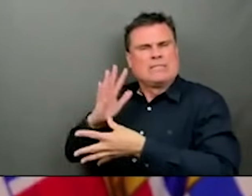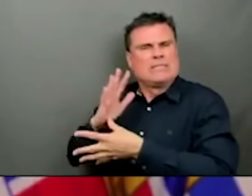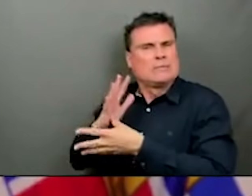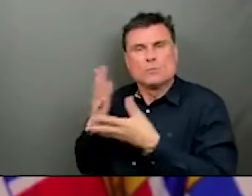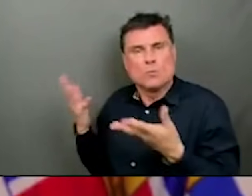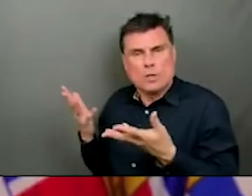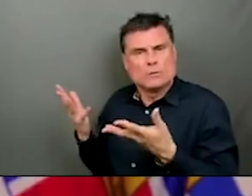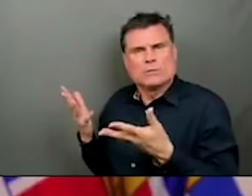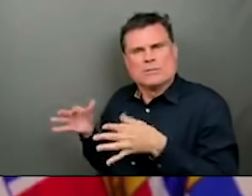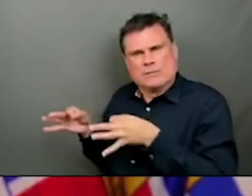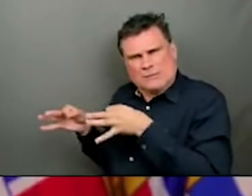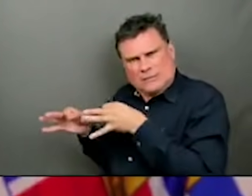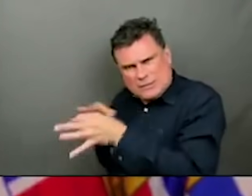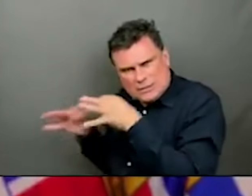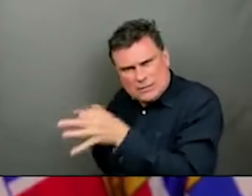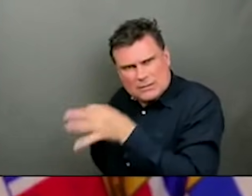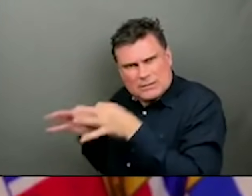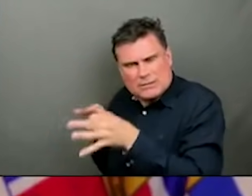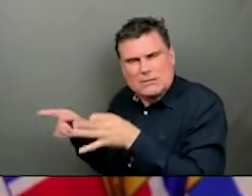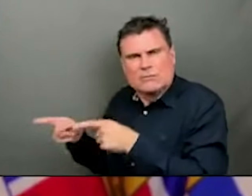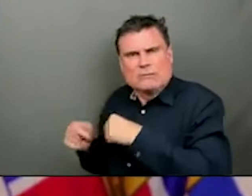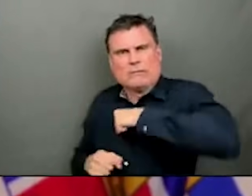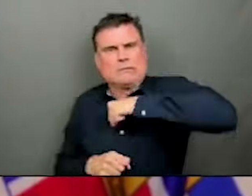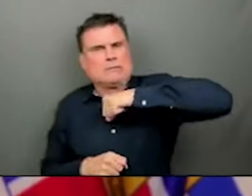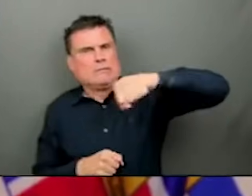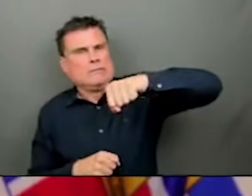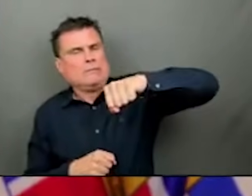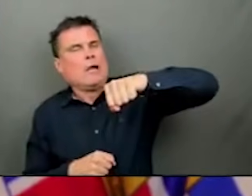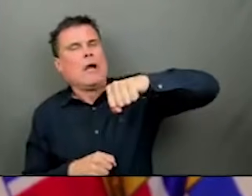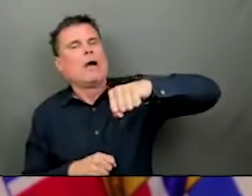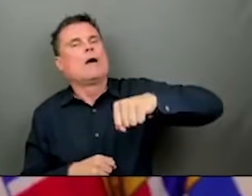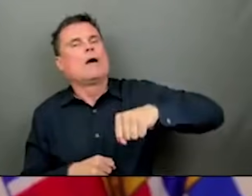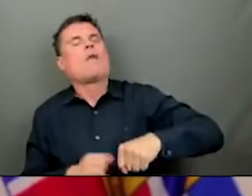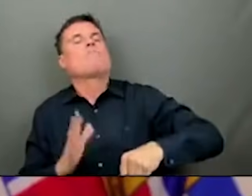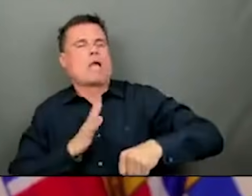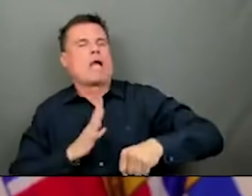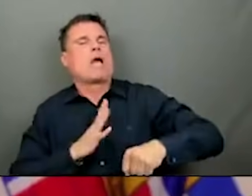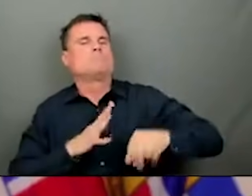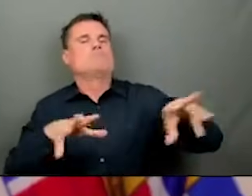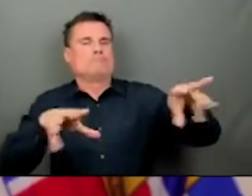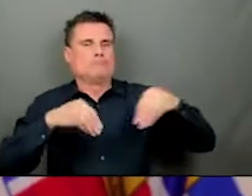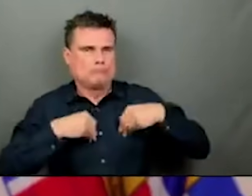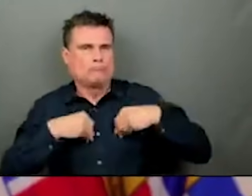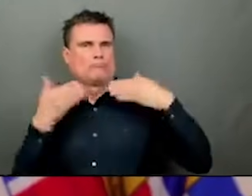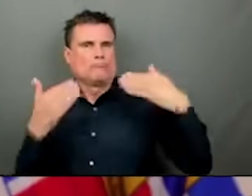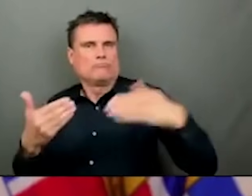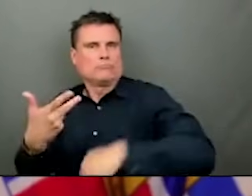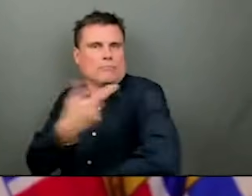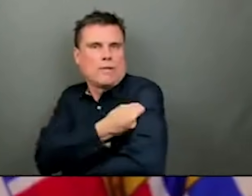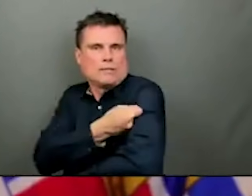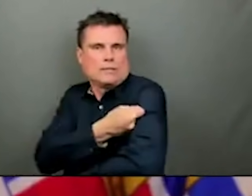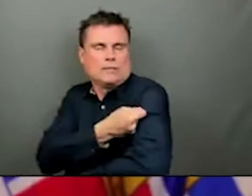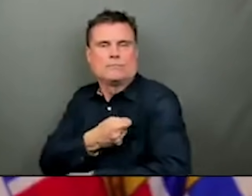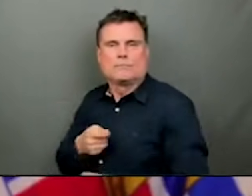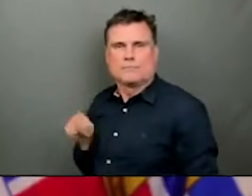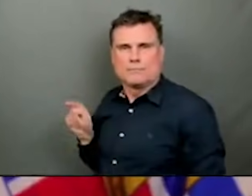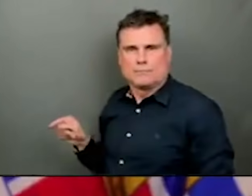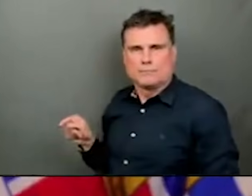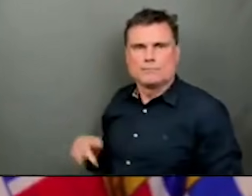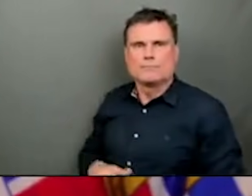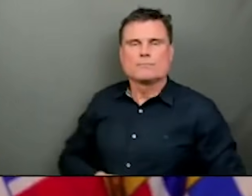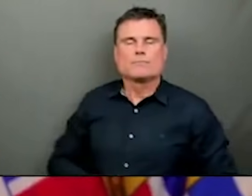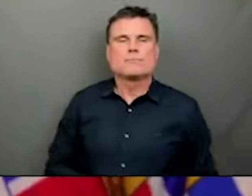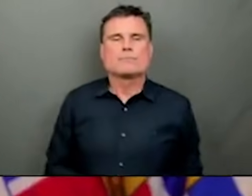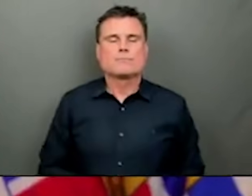challenges with the safety signal with the AstraZeneca vaccine, meaning we had to change that program, and we've had issues